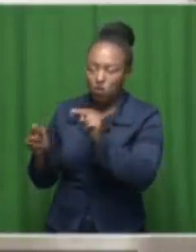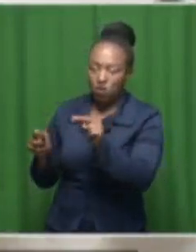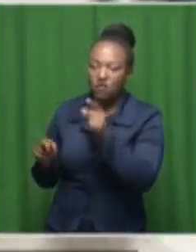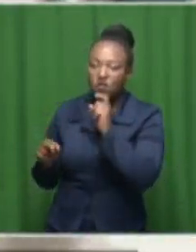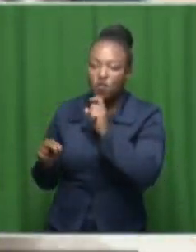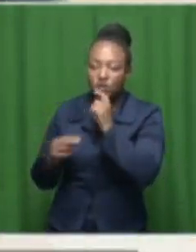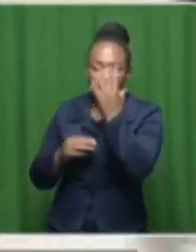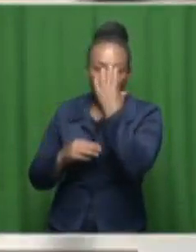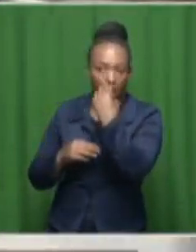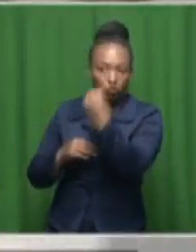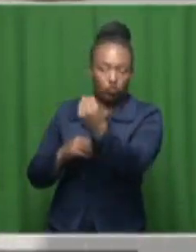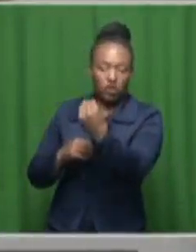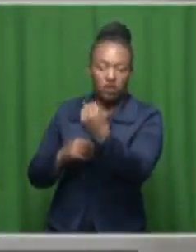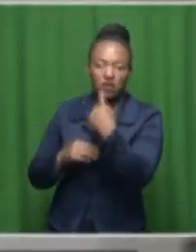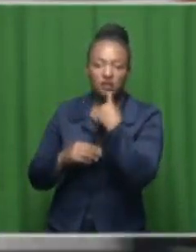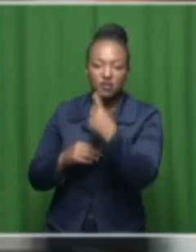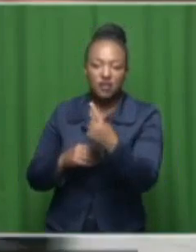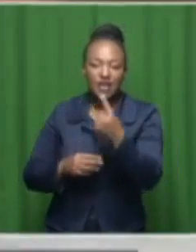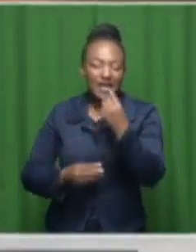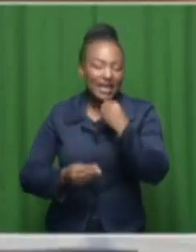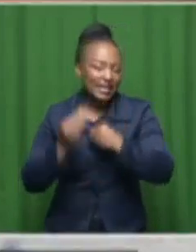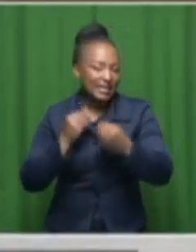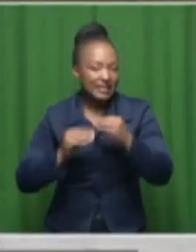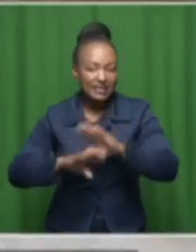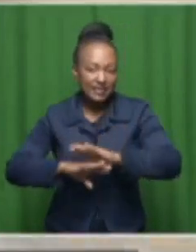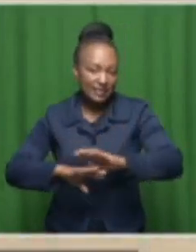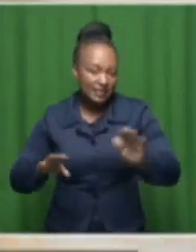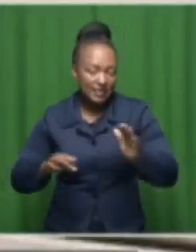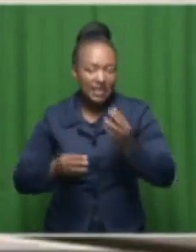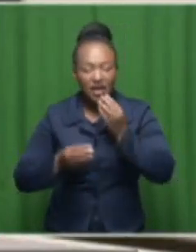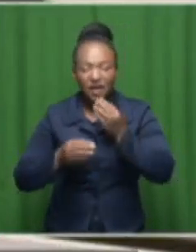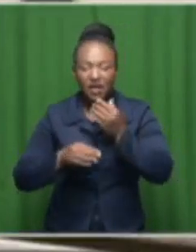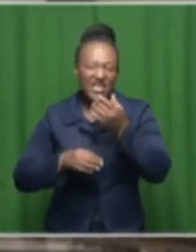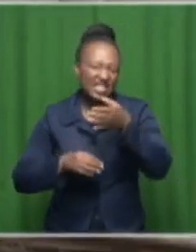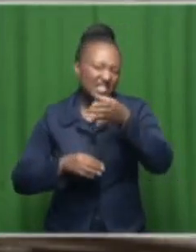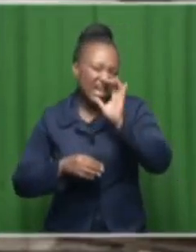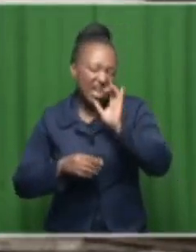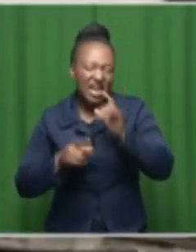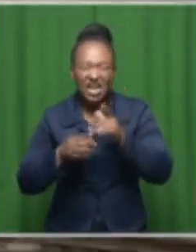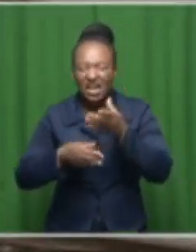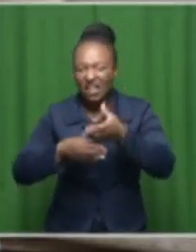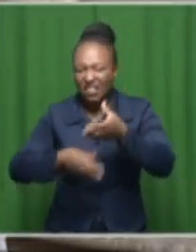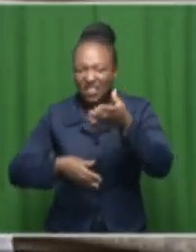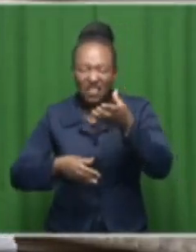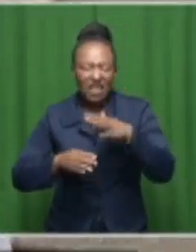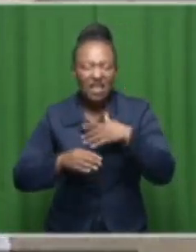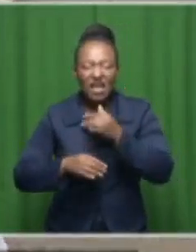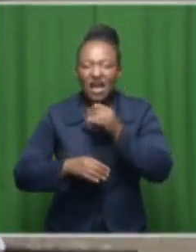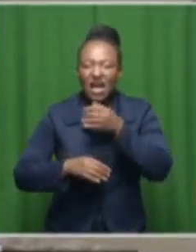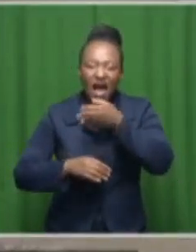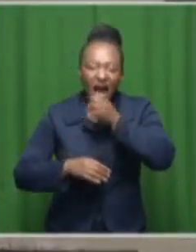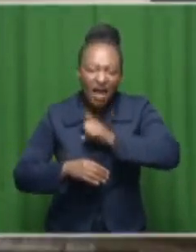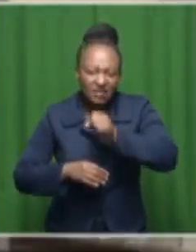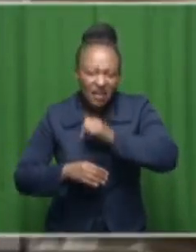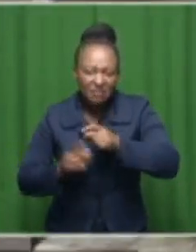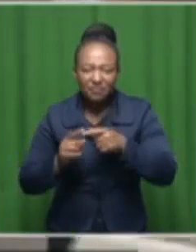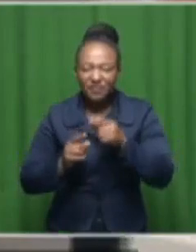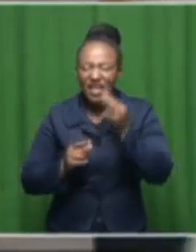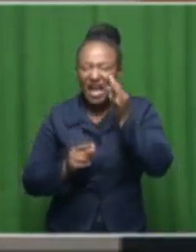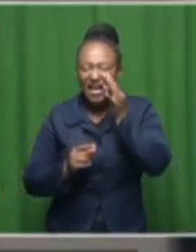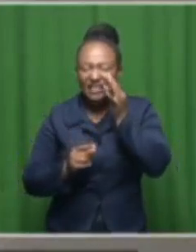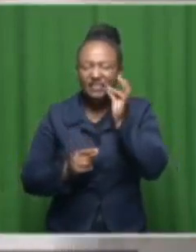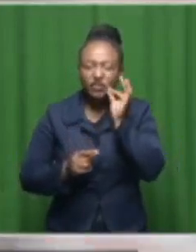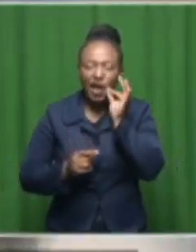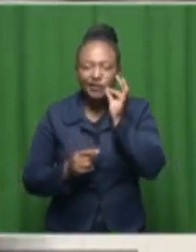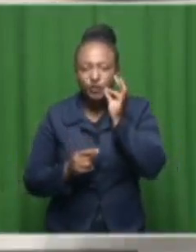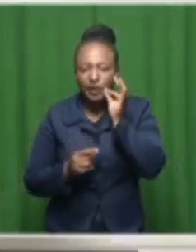you will know, as it says, no eating or drinking, no carrying of disposable cups, cold drinks, no ice cream cones, no chewing gum. I know I've been